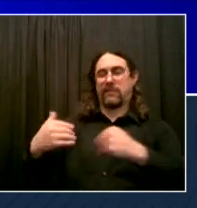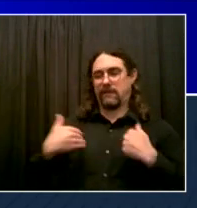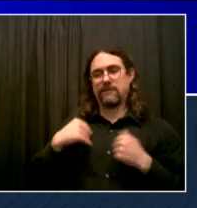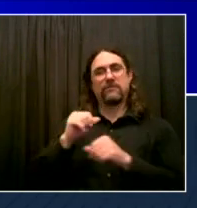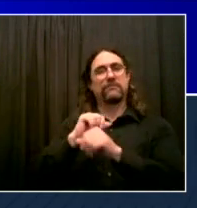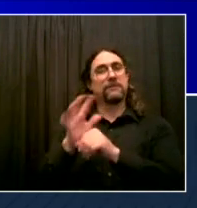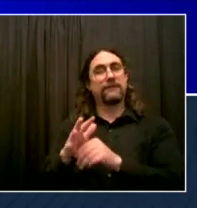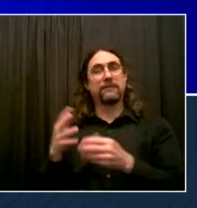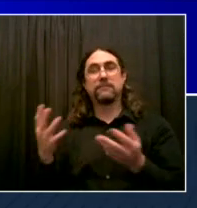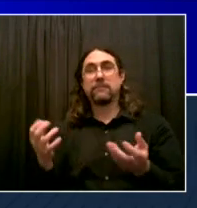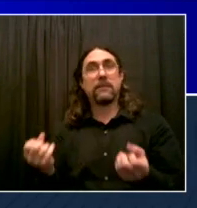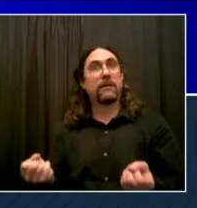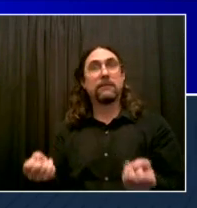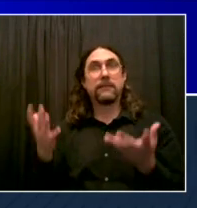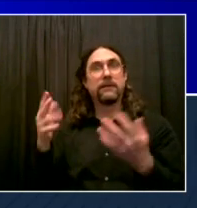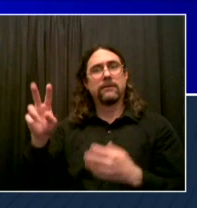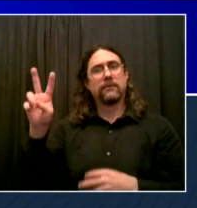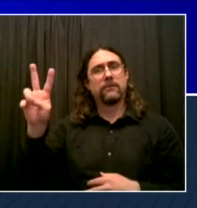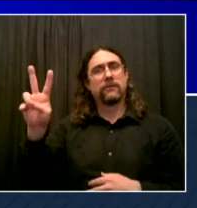7-day rolling average,